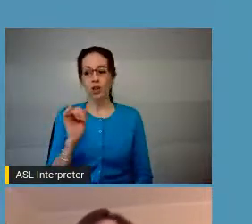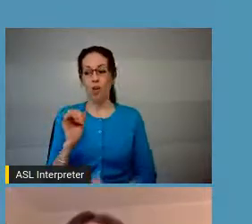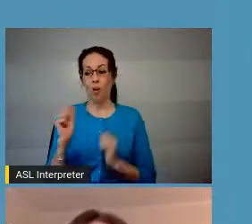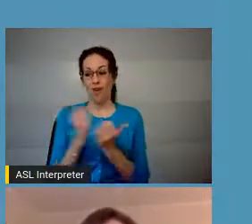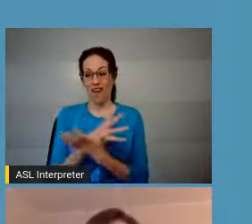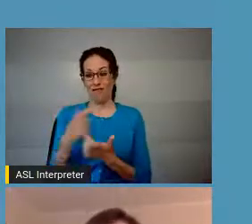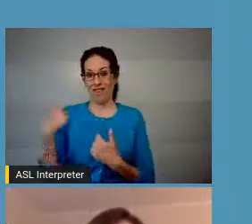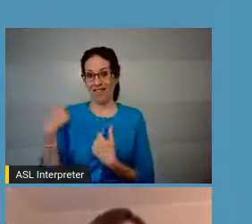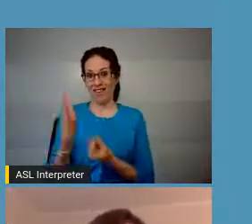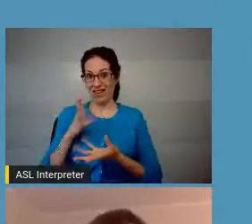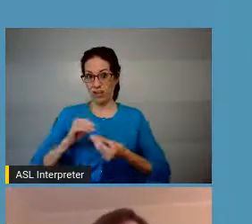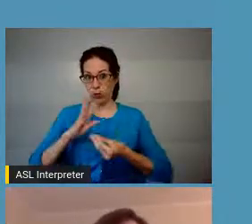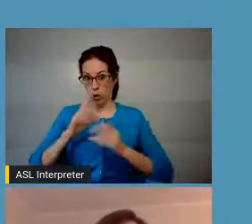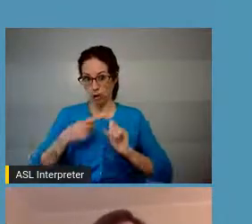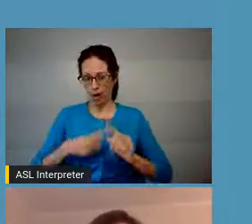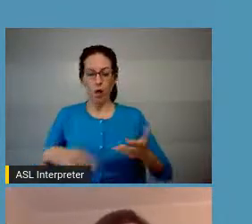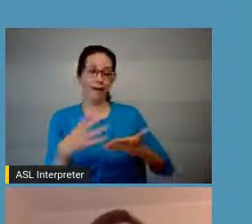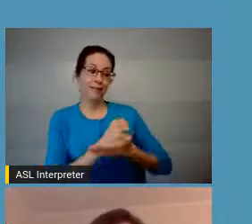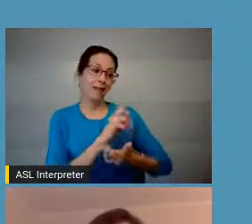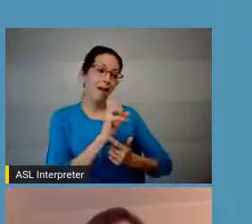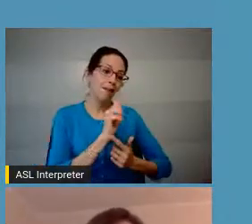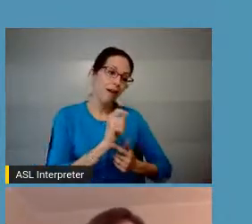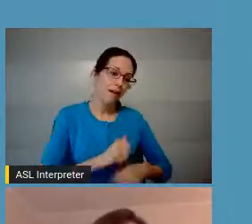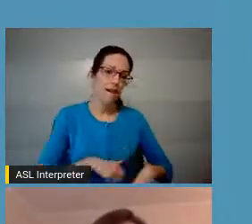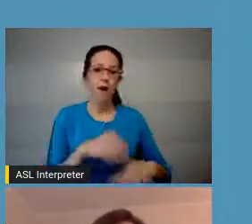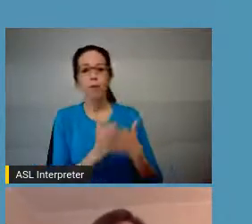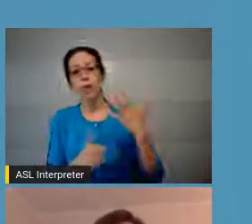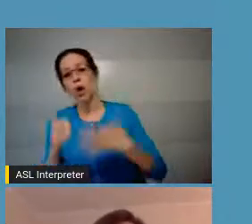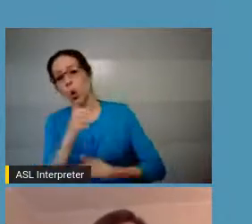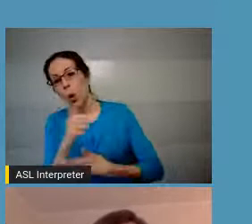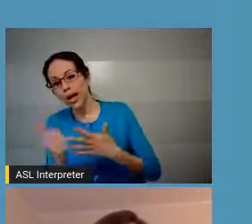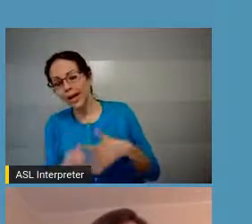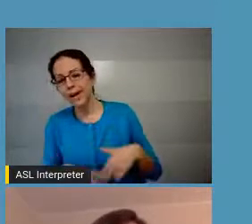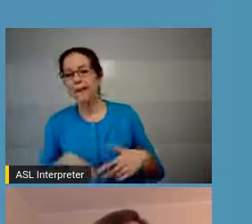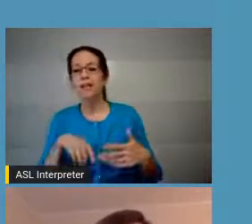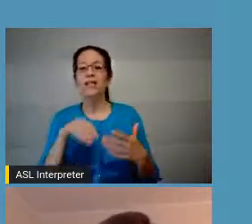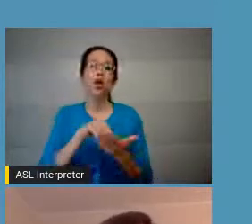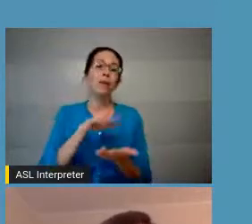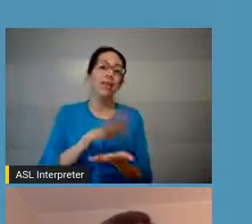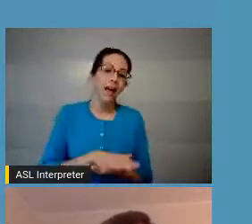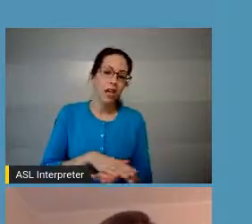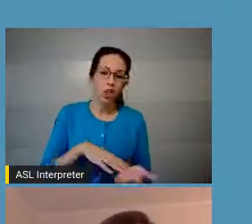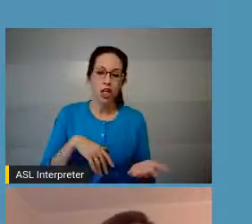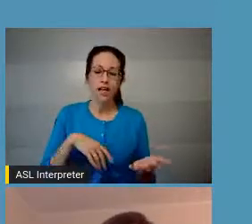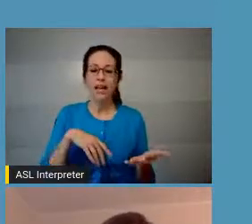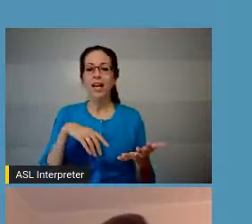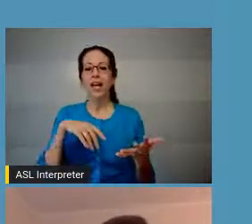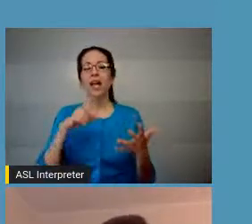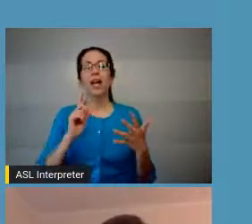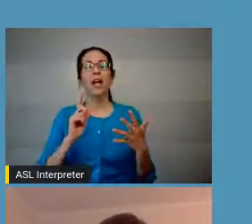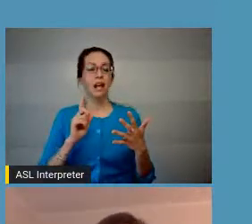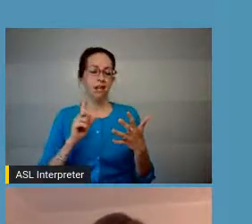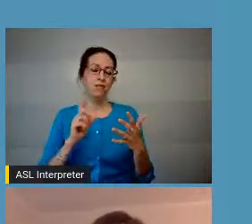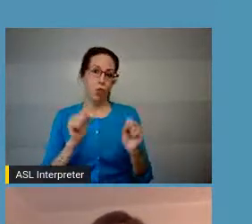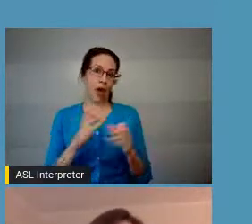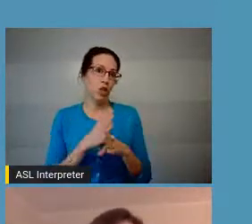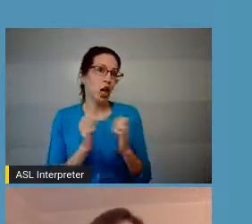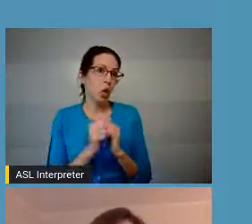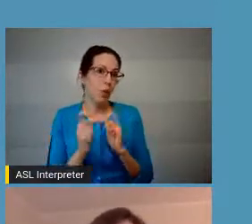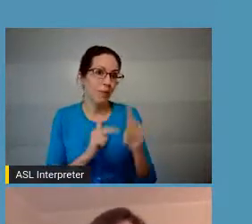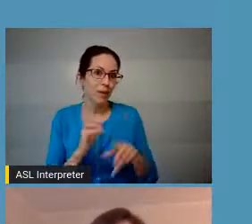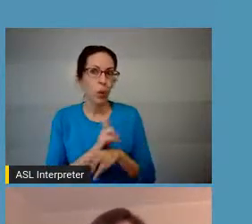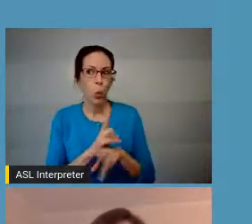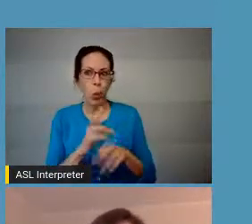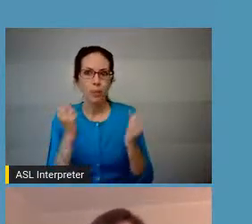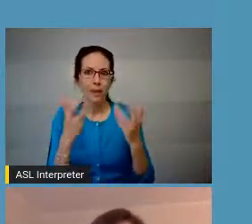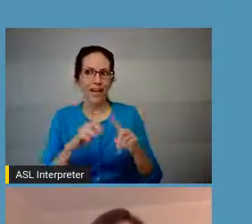about, collecting your data, the priorities that you guys are going to establish and talk about in other departments, the documentation that you can share and use in all different